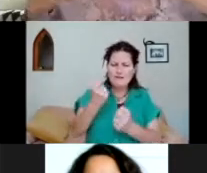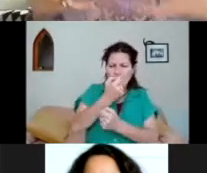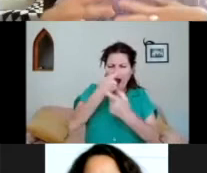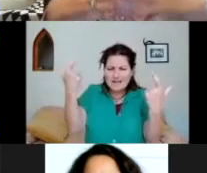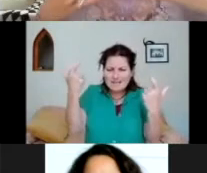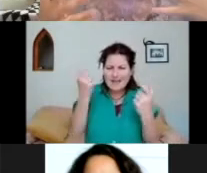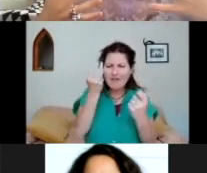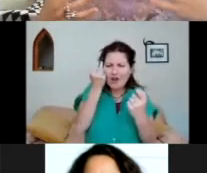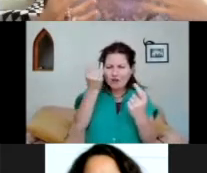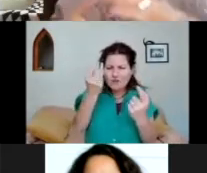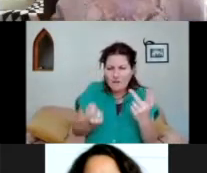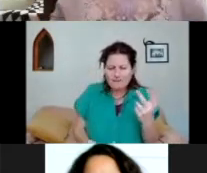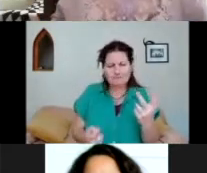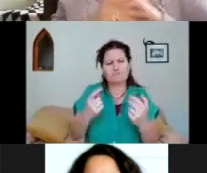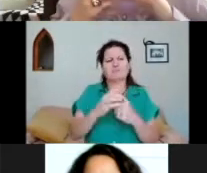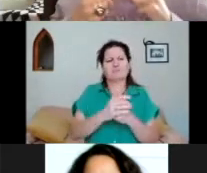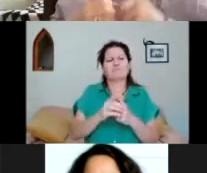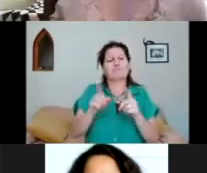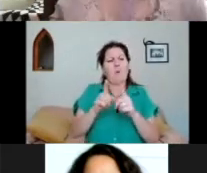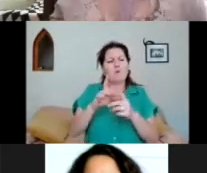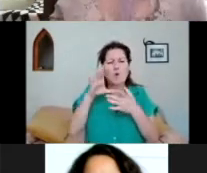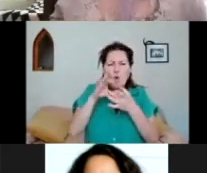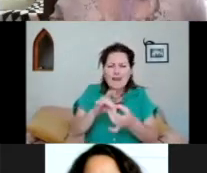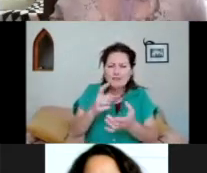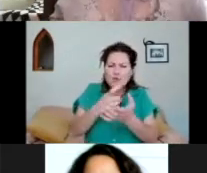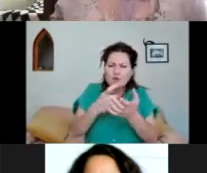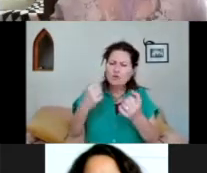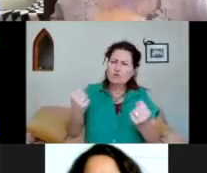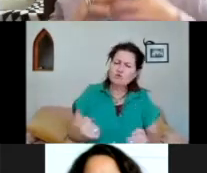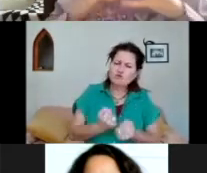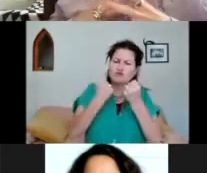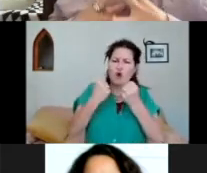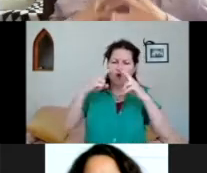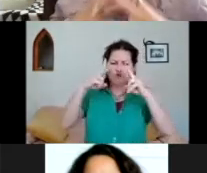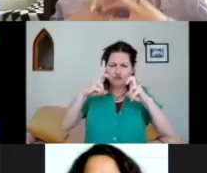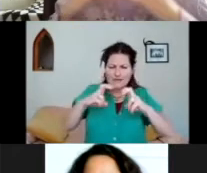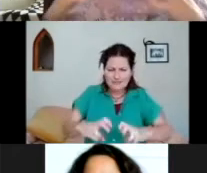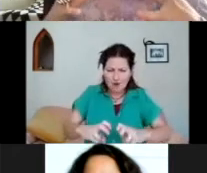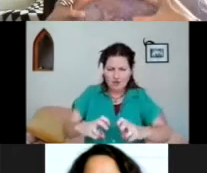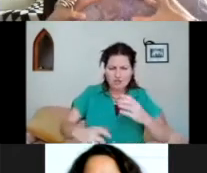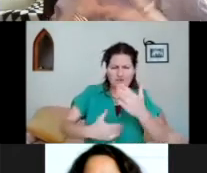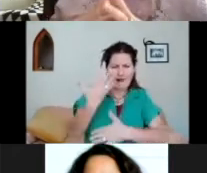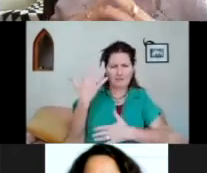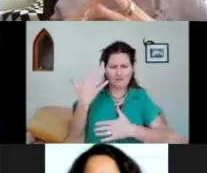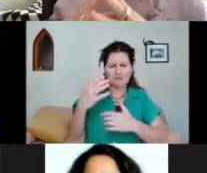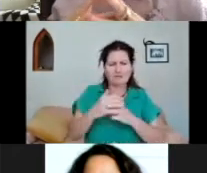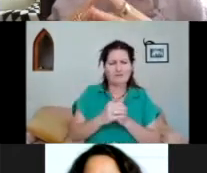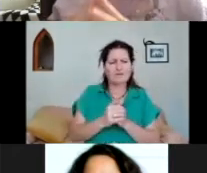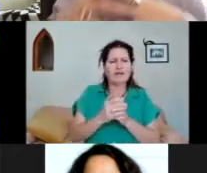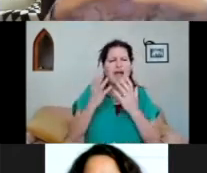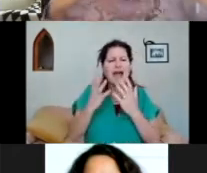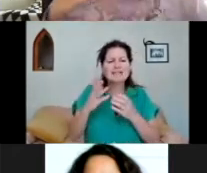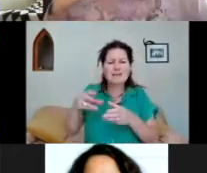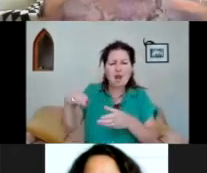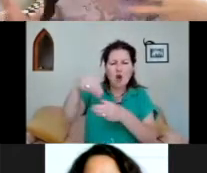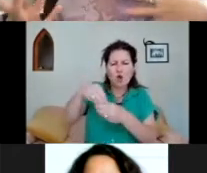Obviously the consideration of the R&D, so the strong research component. It has to be context specific. Therefore, it